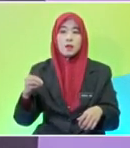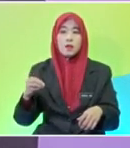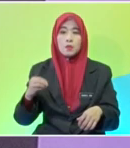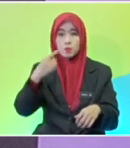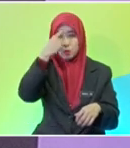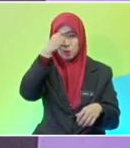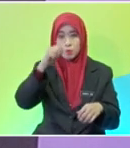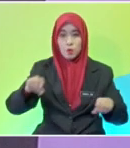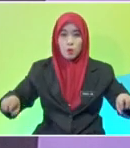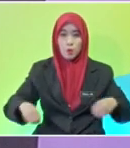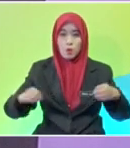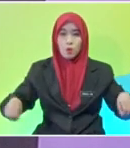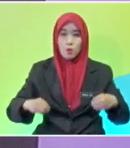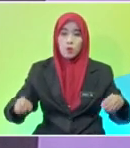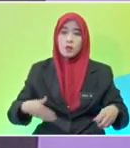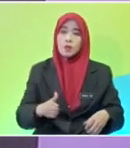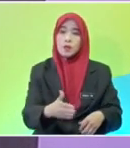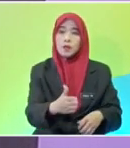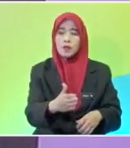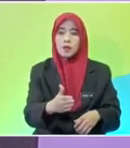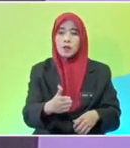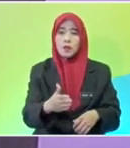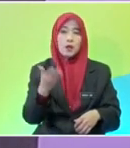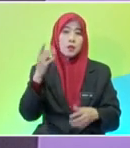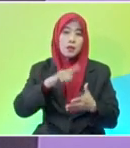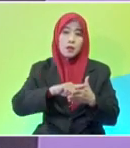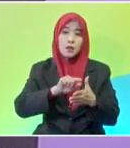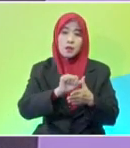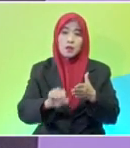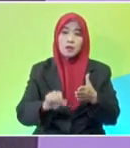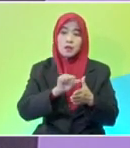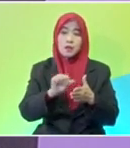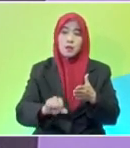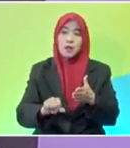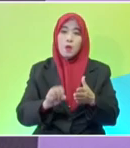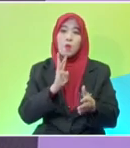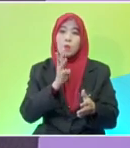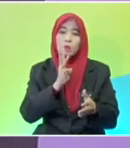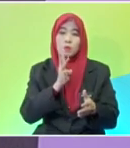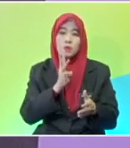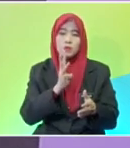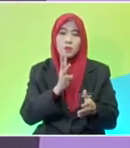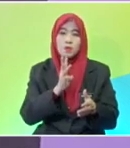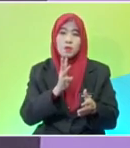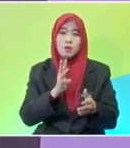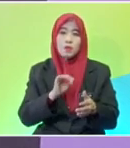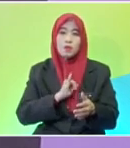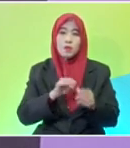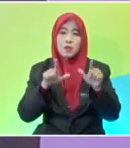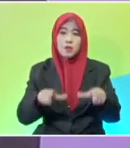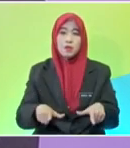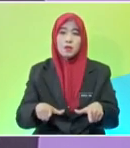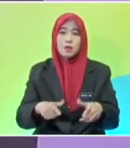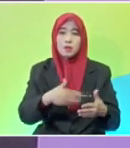frying fish. Yes. And last but not least, water source. I'm going to put it here. Near the watermelon and